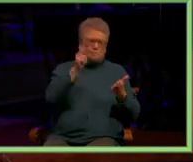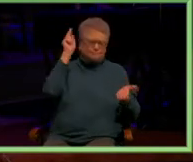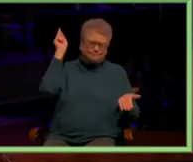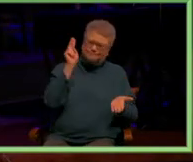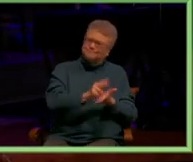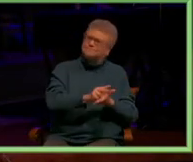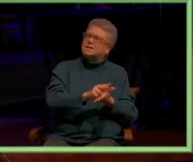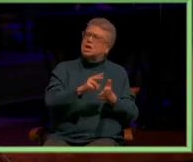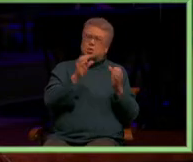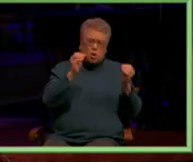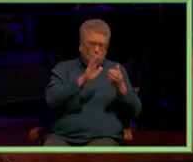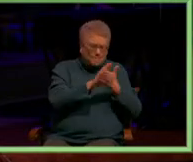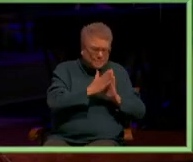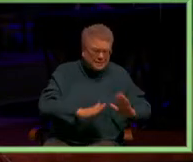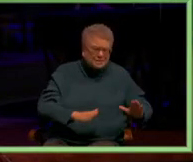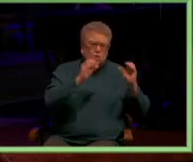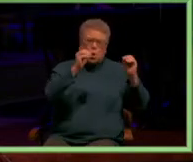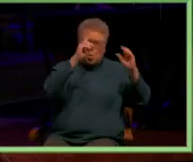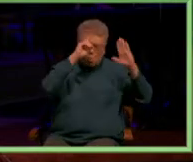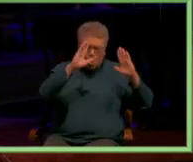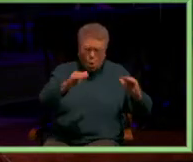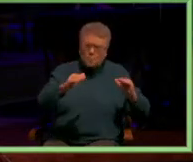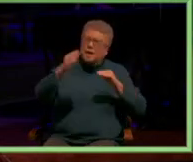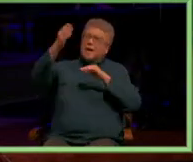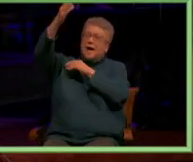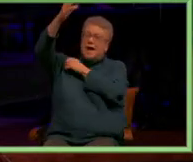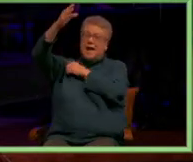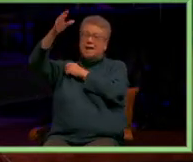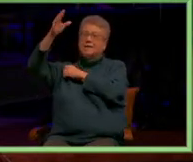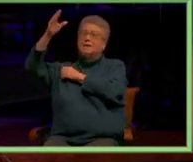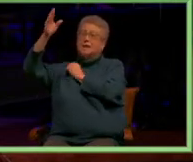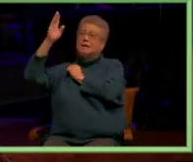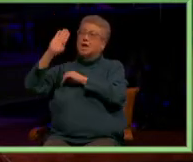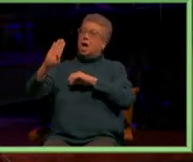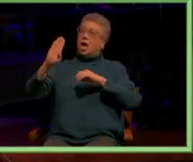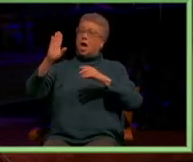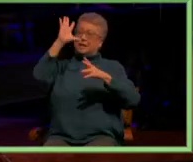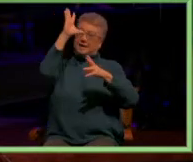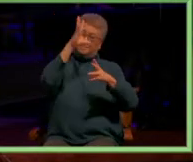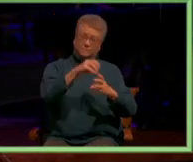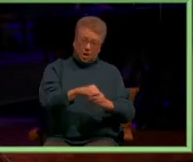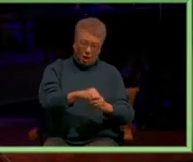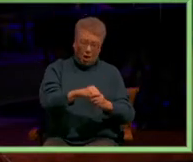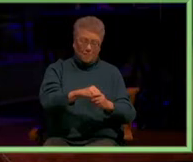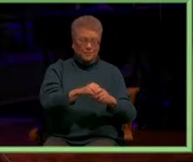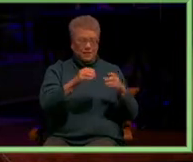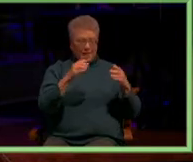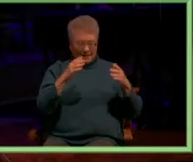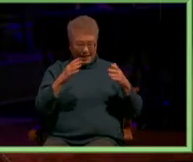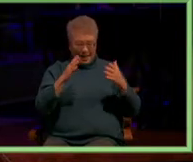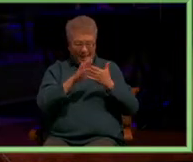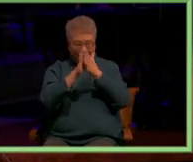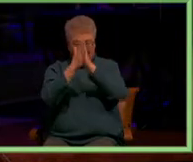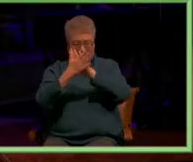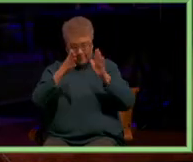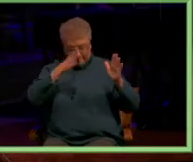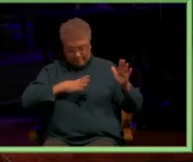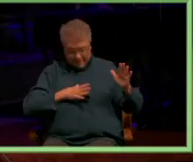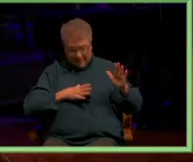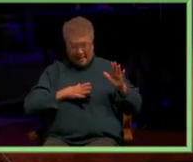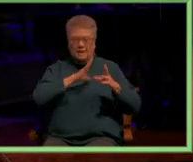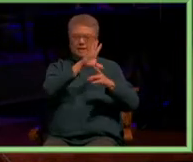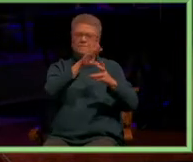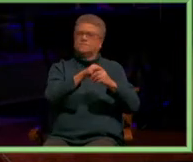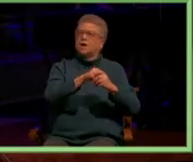without peace, without hope. And God enters into the battlefield in very fleshly form. This is